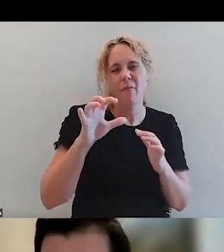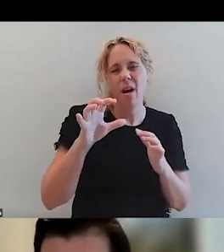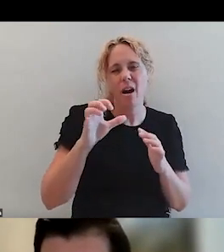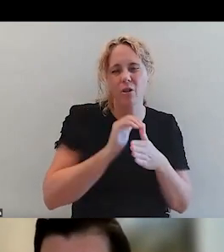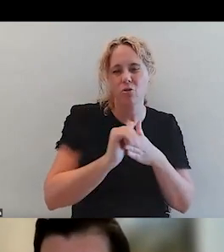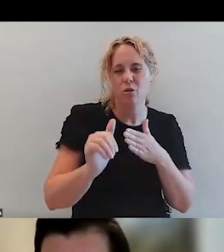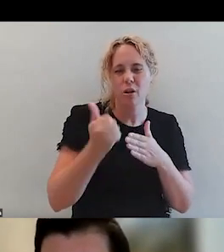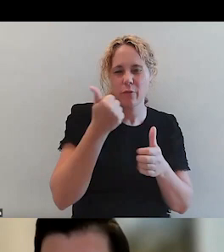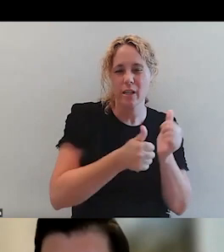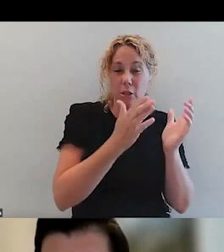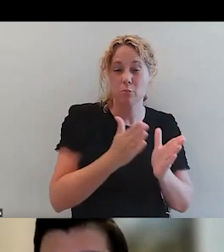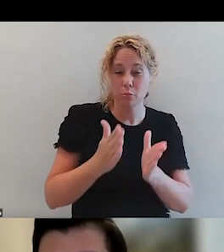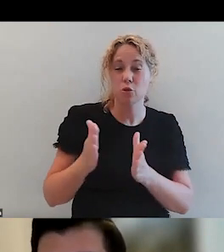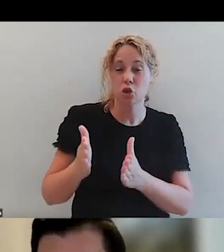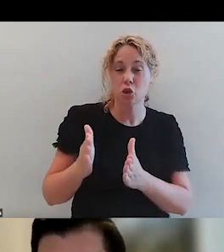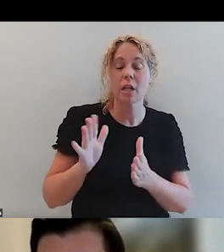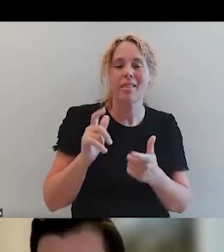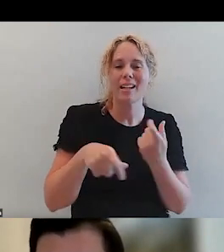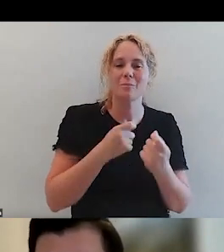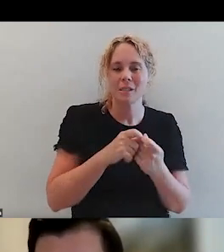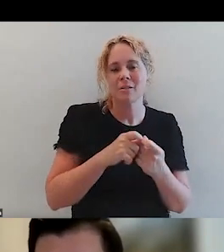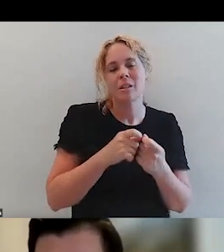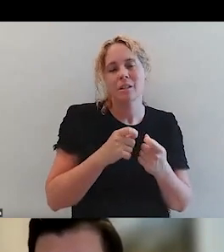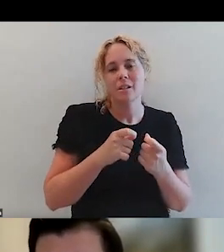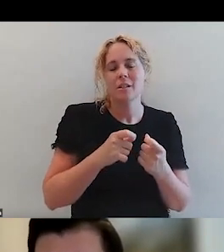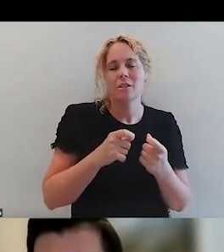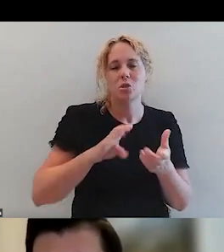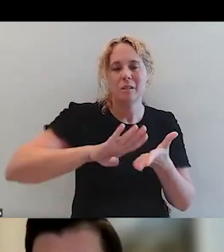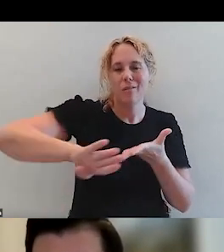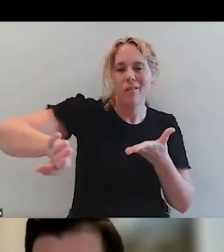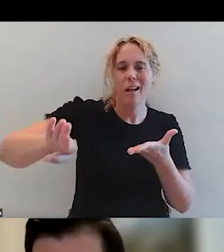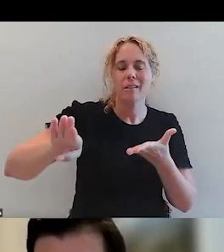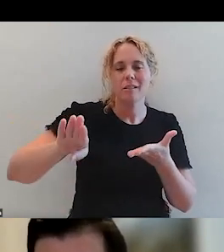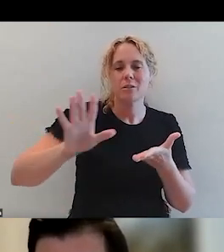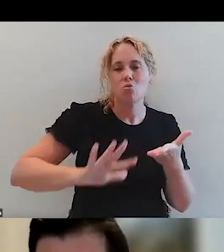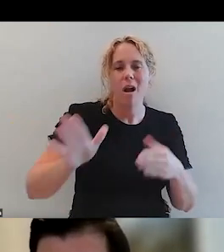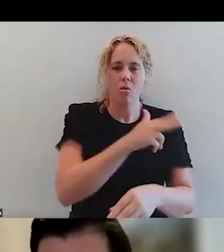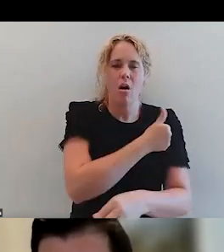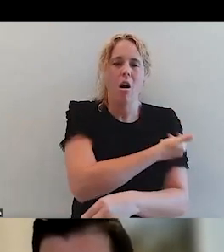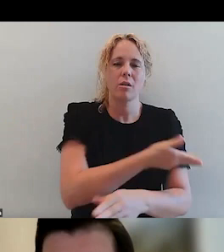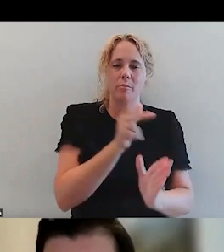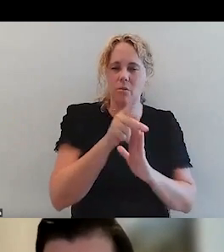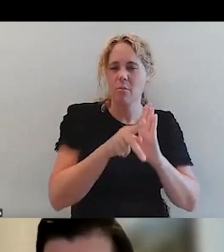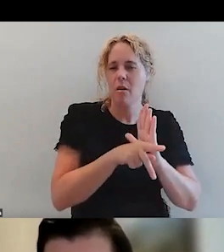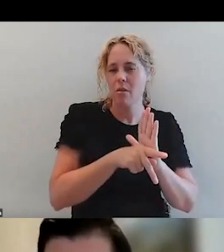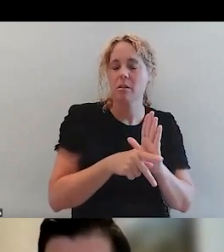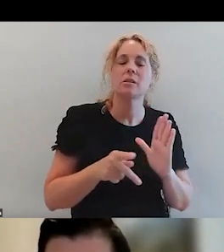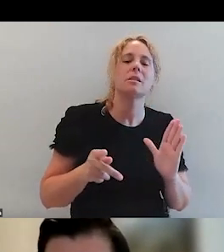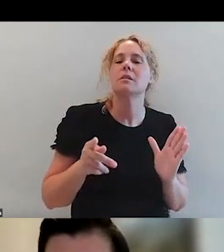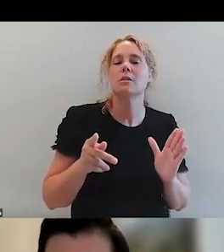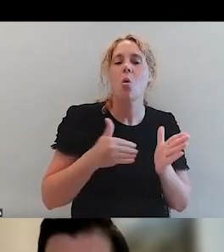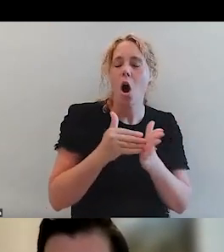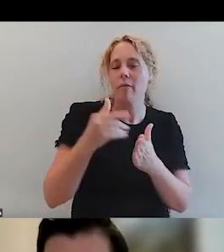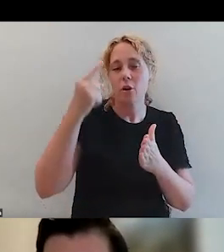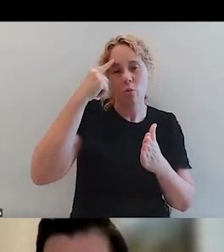per person. And that's specifically by being able to deflect and divert around those hospital costs. So oftentimes when we're thinking